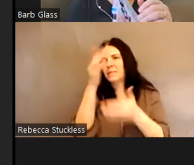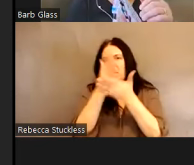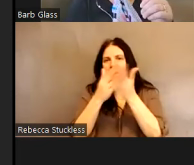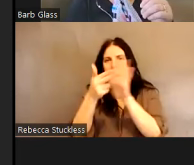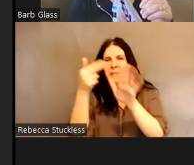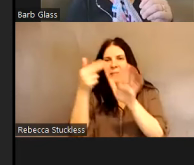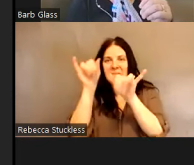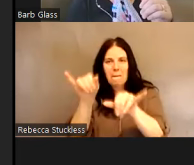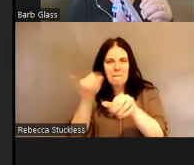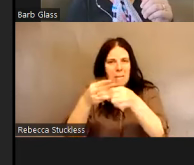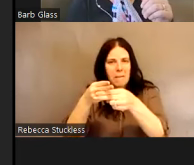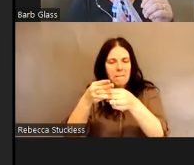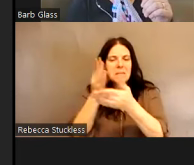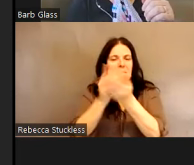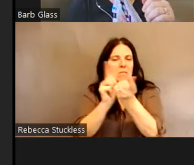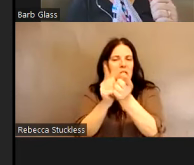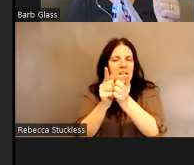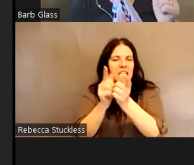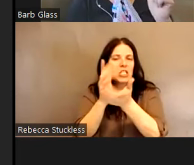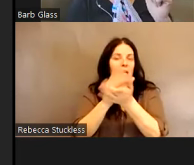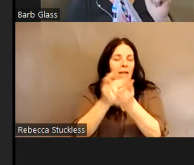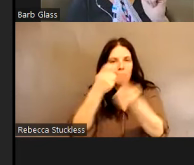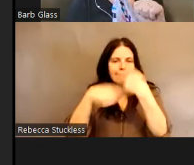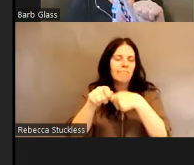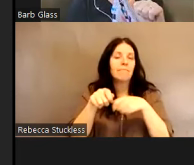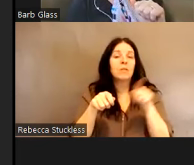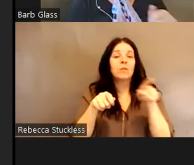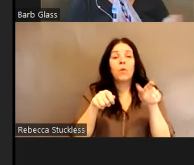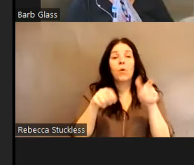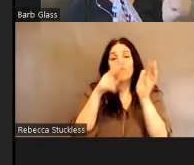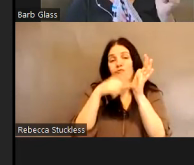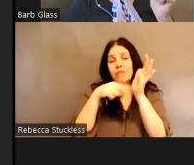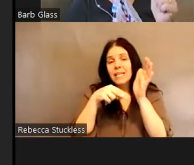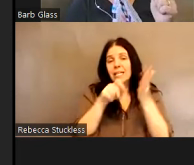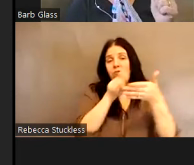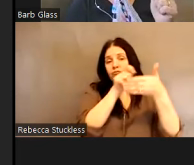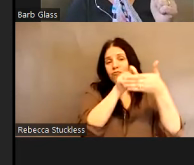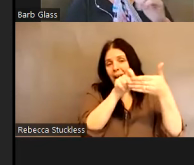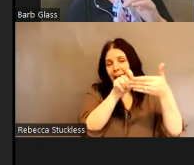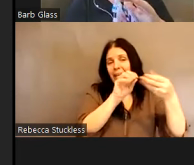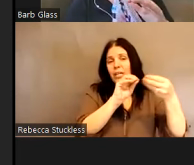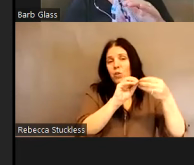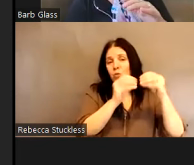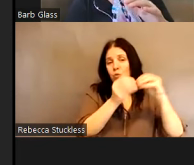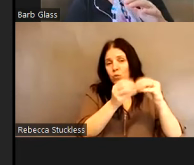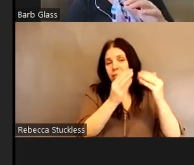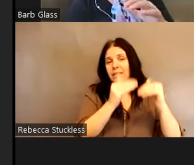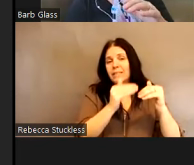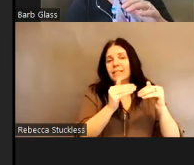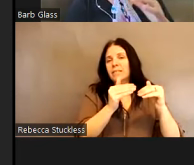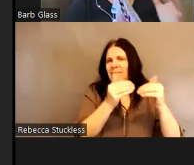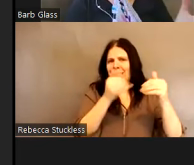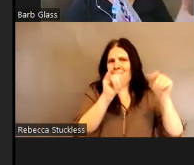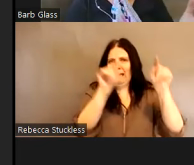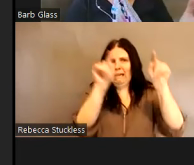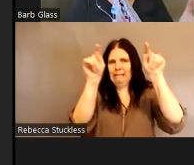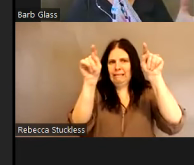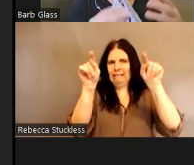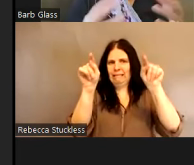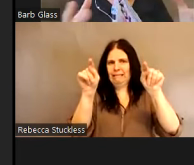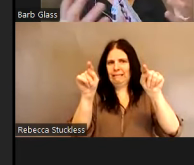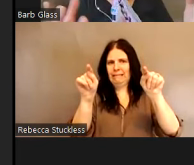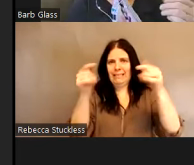way. So reading, writing, numeracy still exist in the